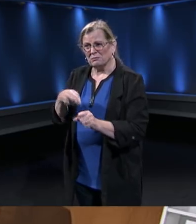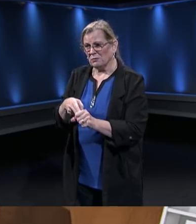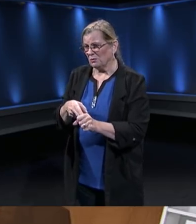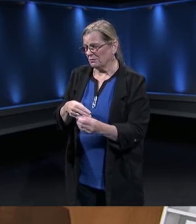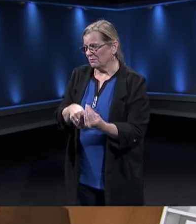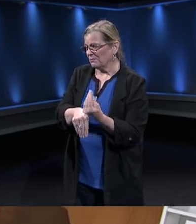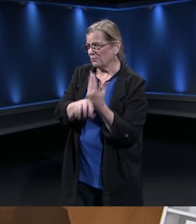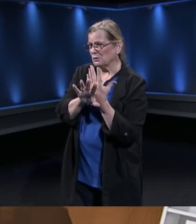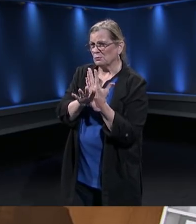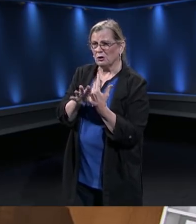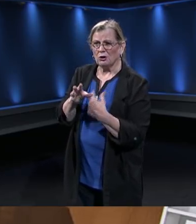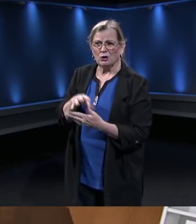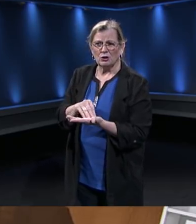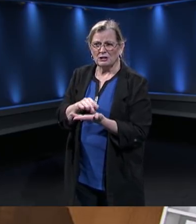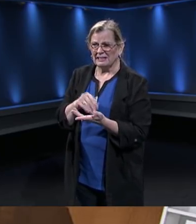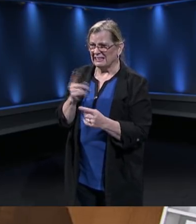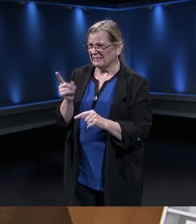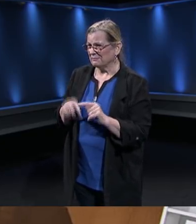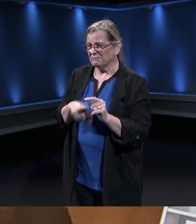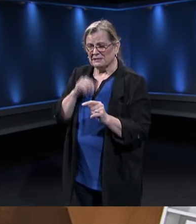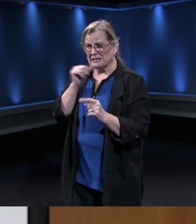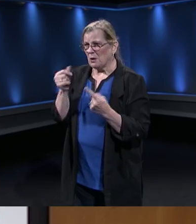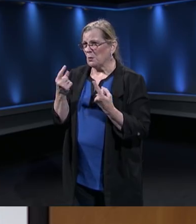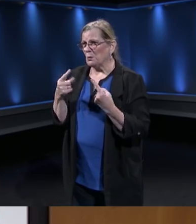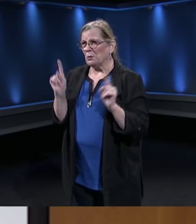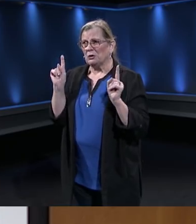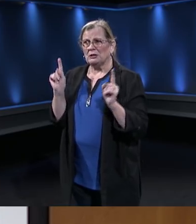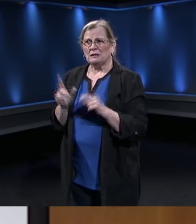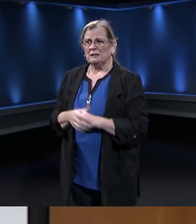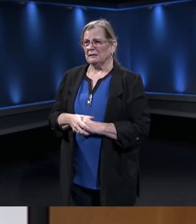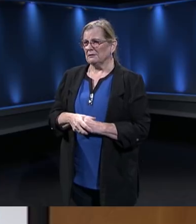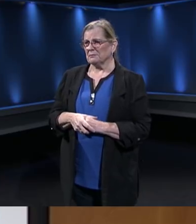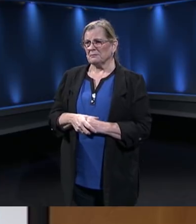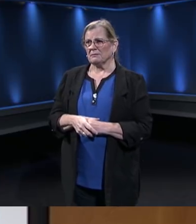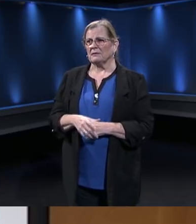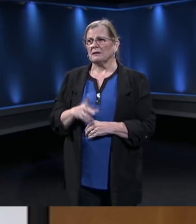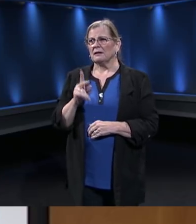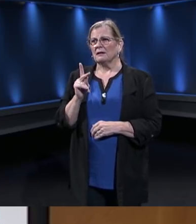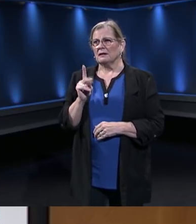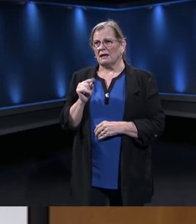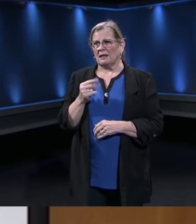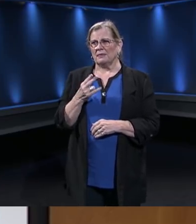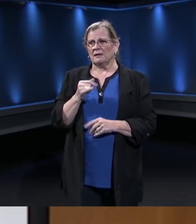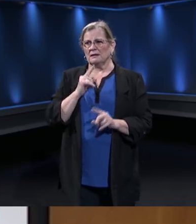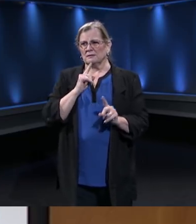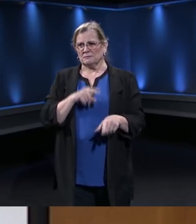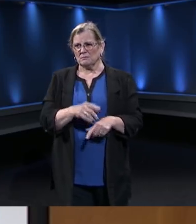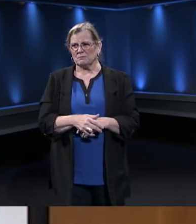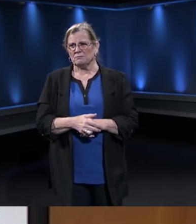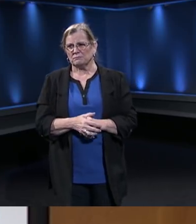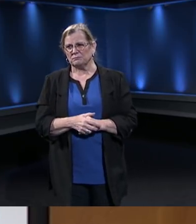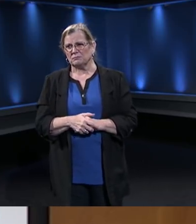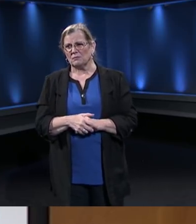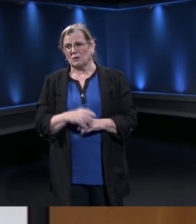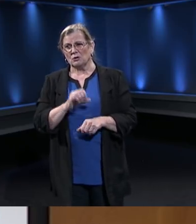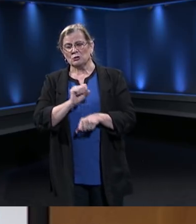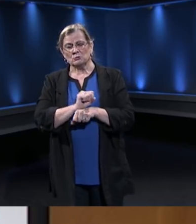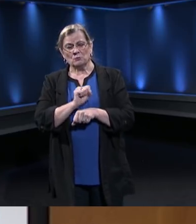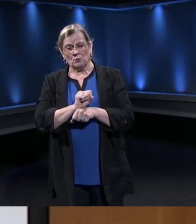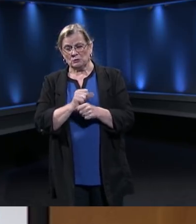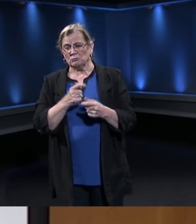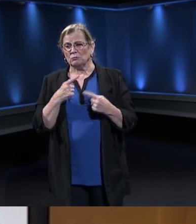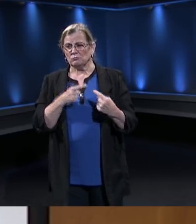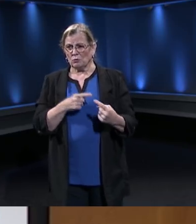Bethany, you want to start? So to start, I know that schools are working to develop different